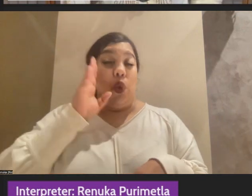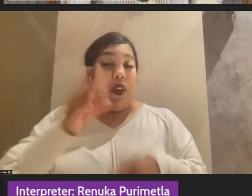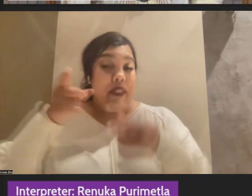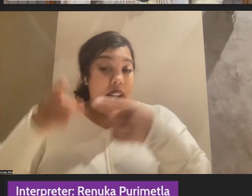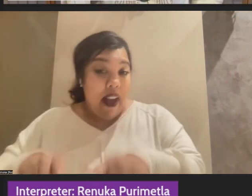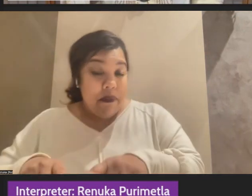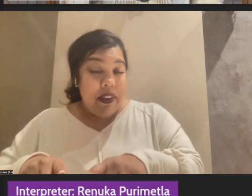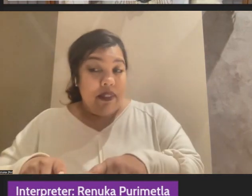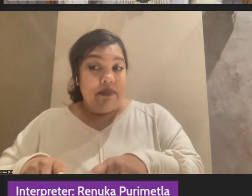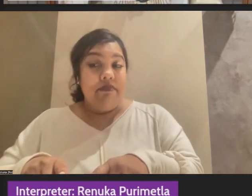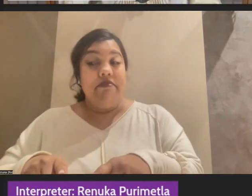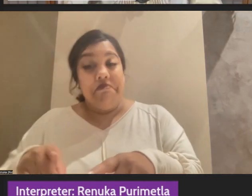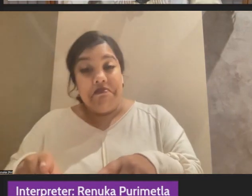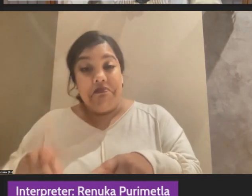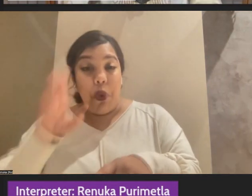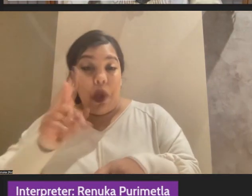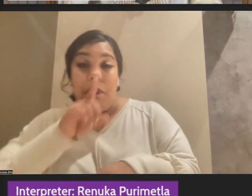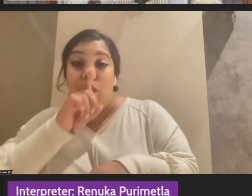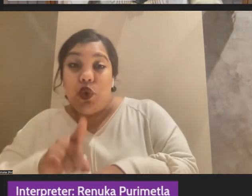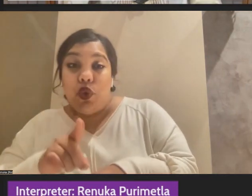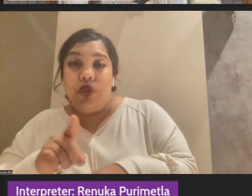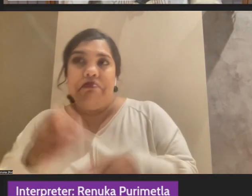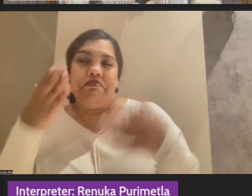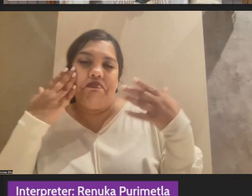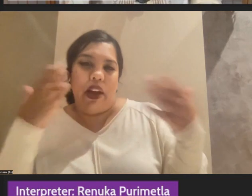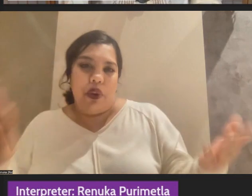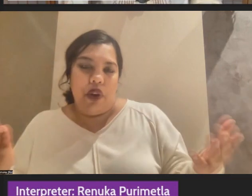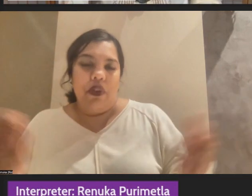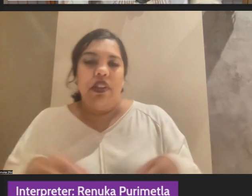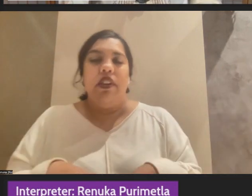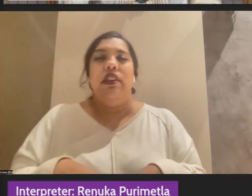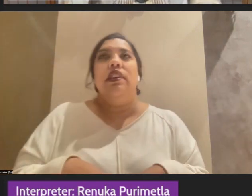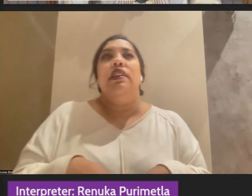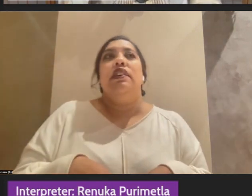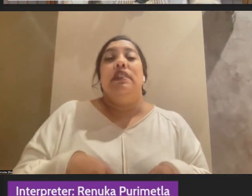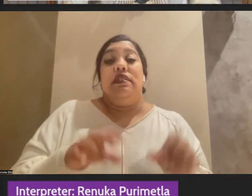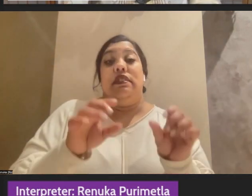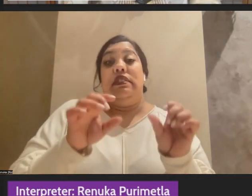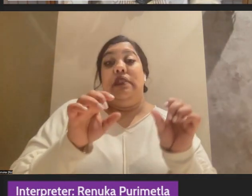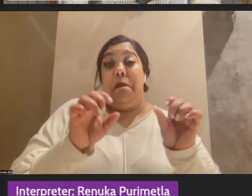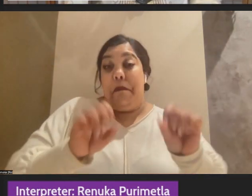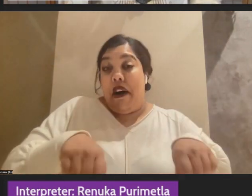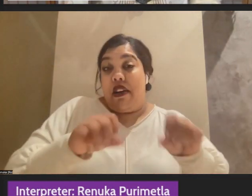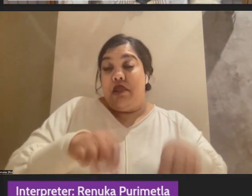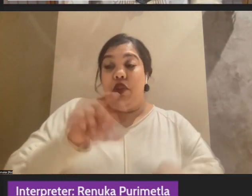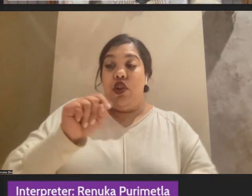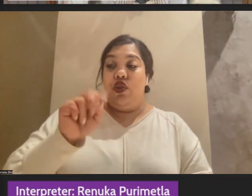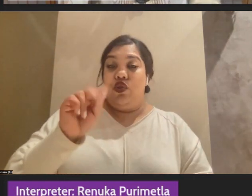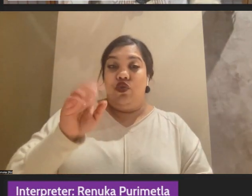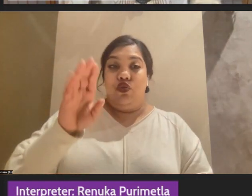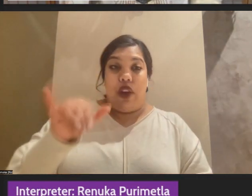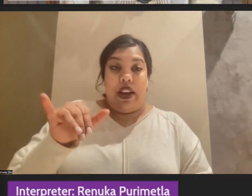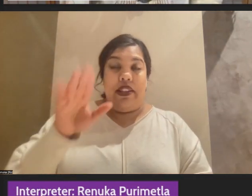true. Is it possible that Tracy will go to New Orleans with